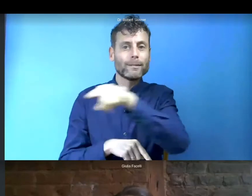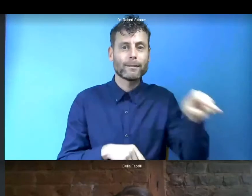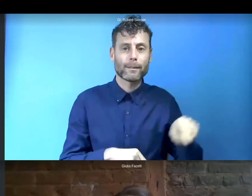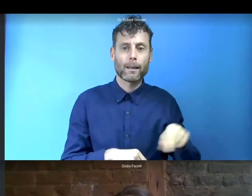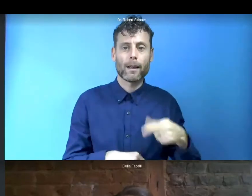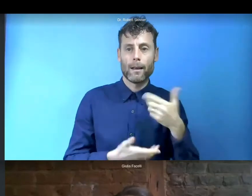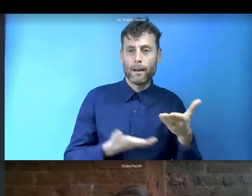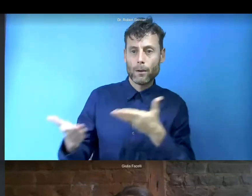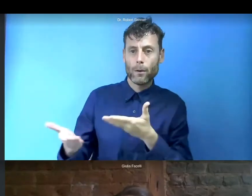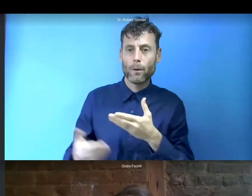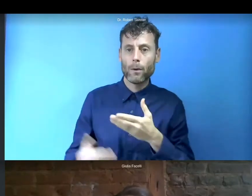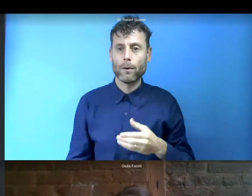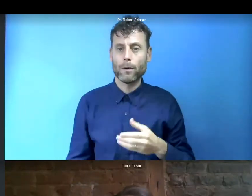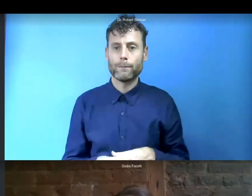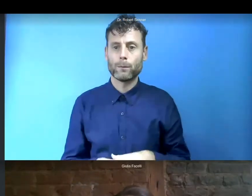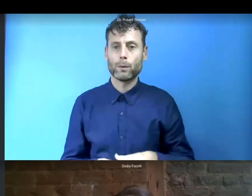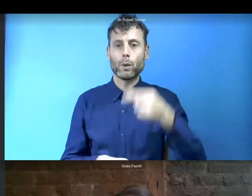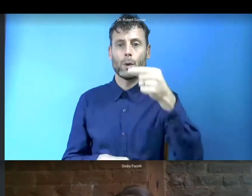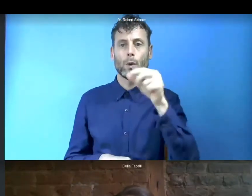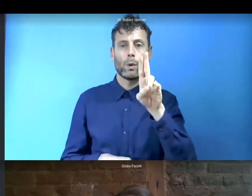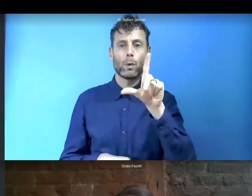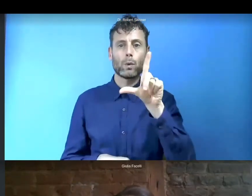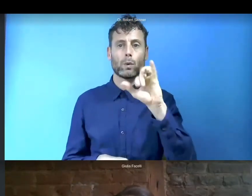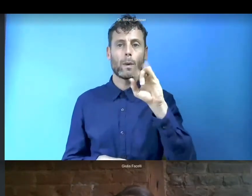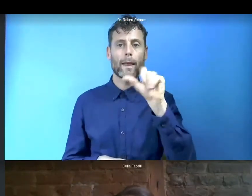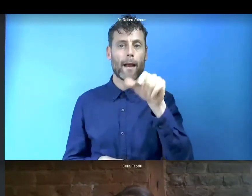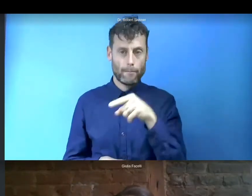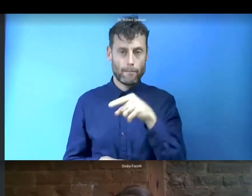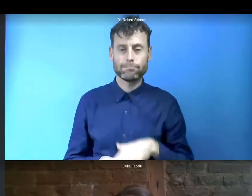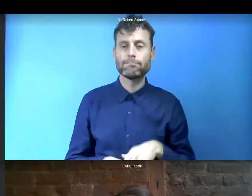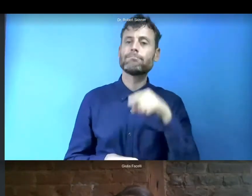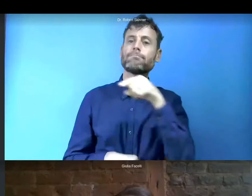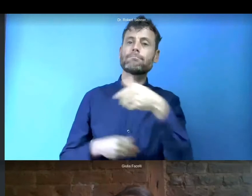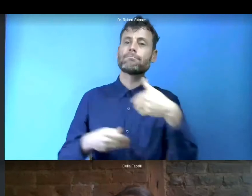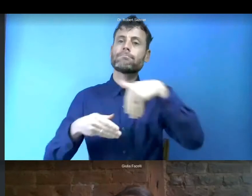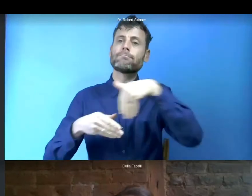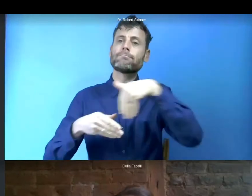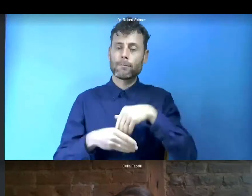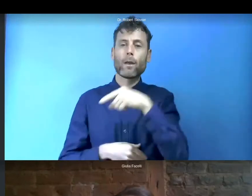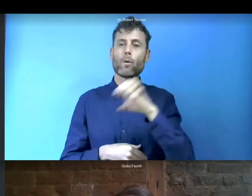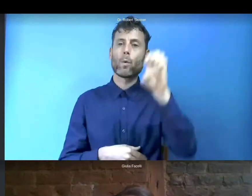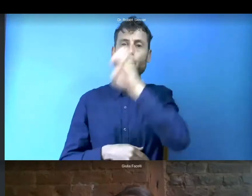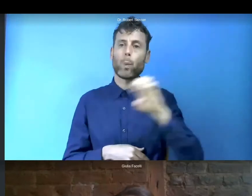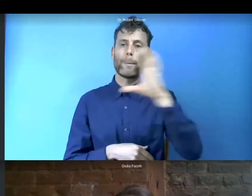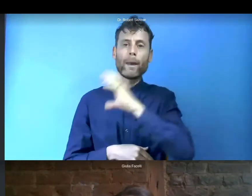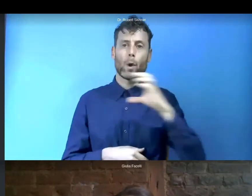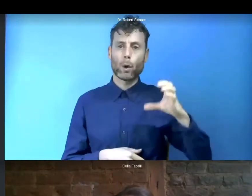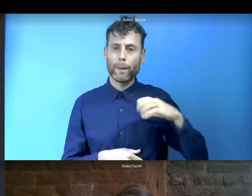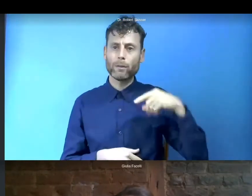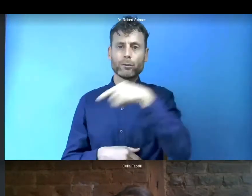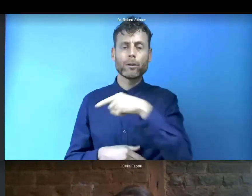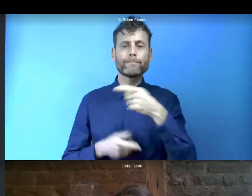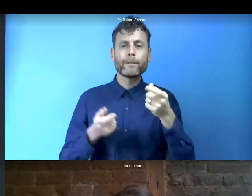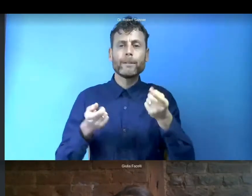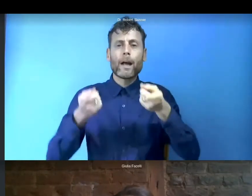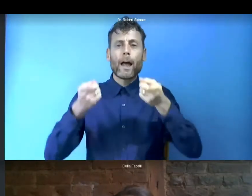Facelli, Policy Officer, the Directorate General for Research and Innovation at the European Commission, to also share